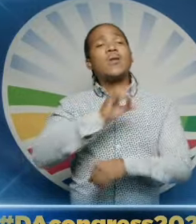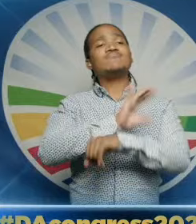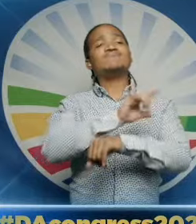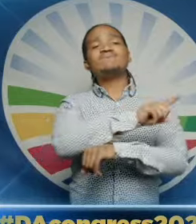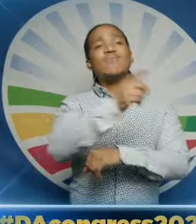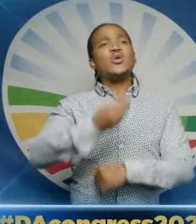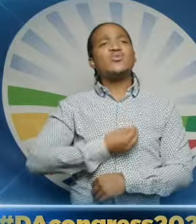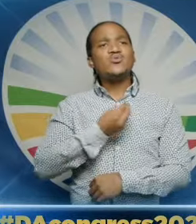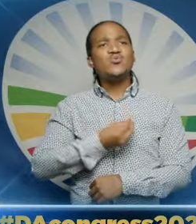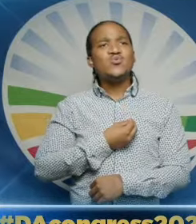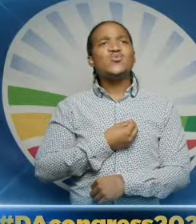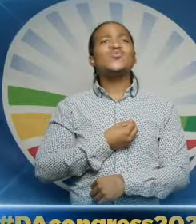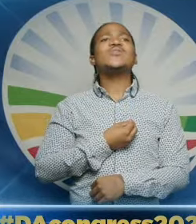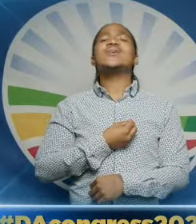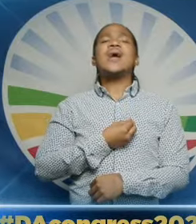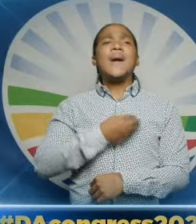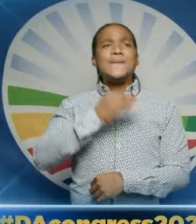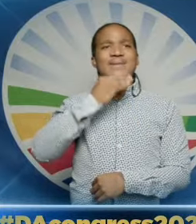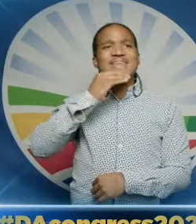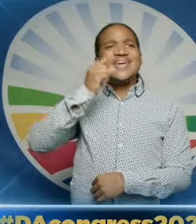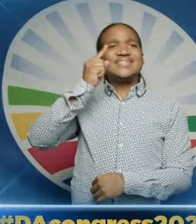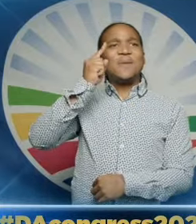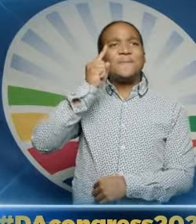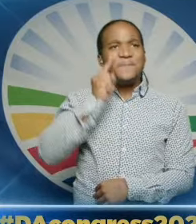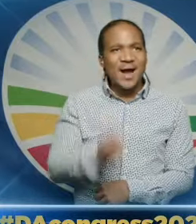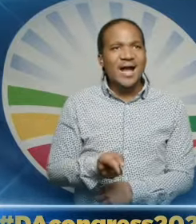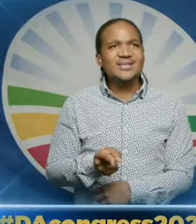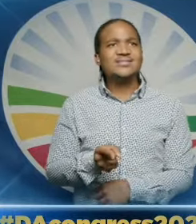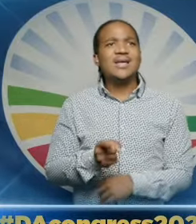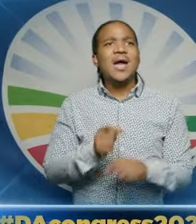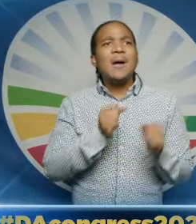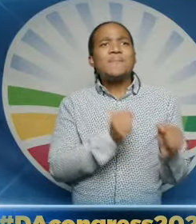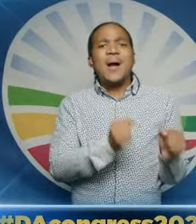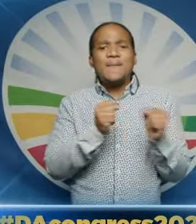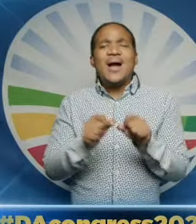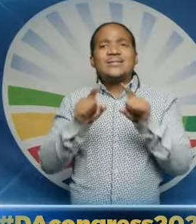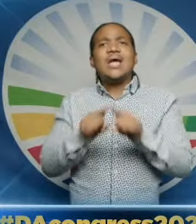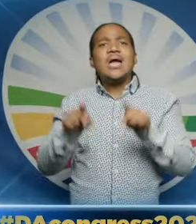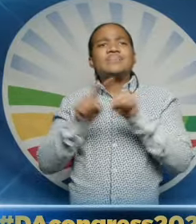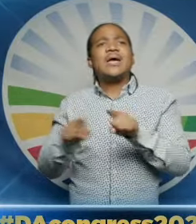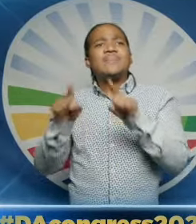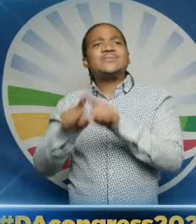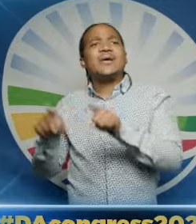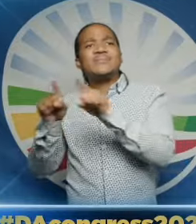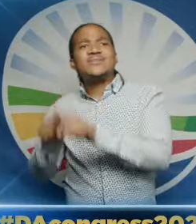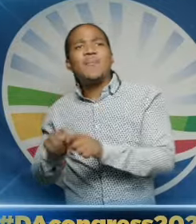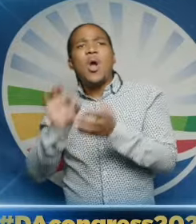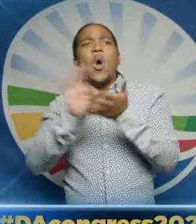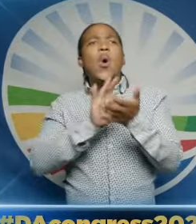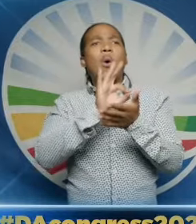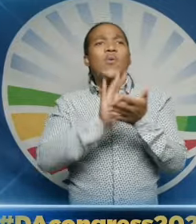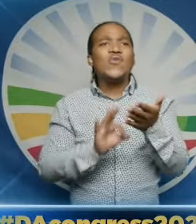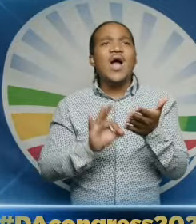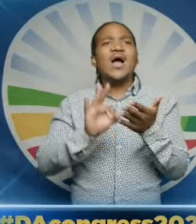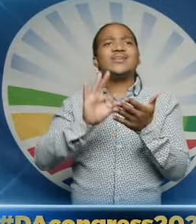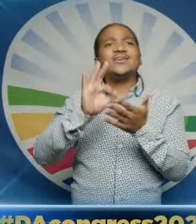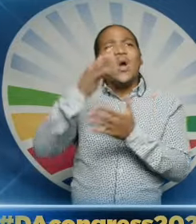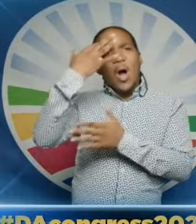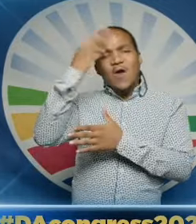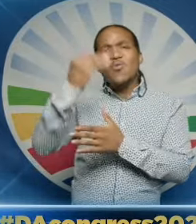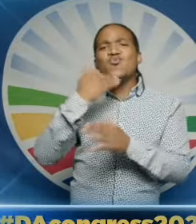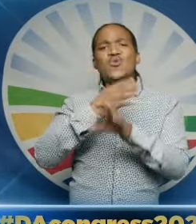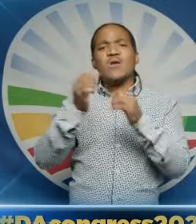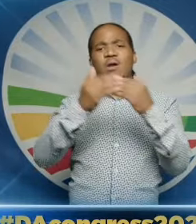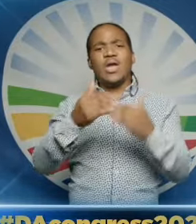yobana asinyanzelekanga into yobana sihlale sisenze into eyi-one, sihlale sisenza sivotele urhulumente